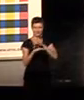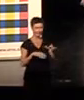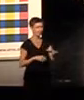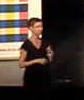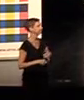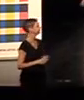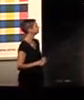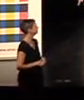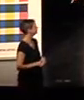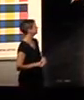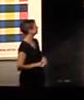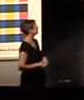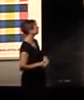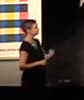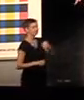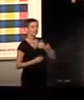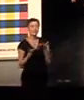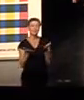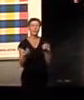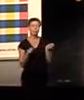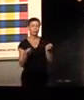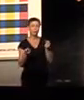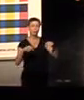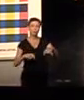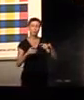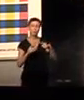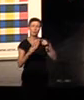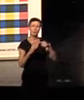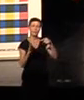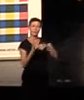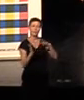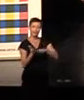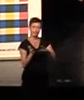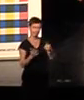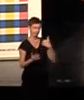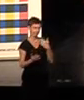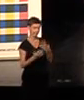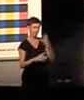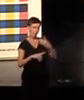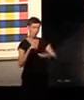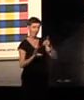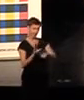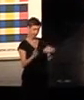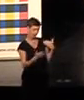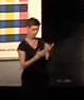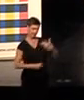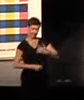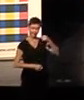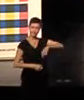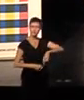nam van harte sector en welvaart em en het is voor vorm halfjes nou dat live in the